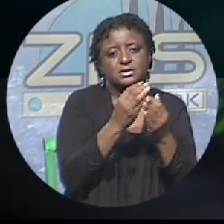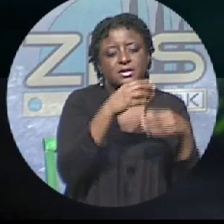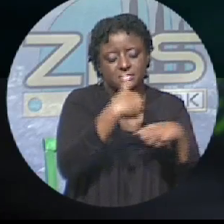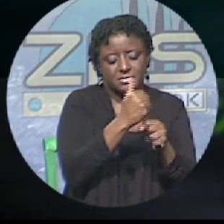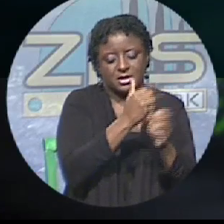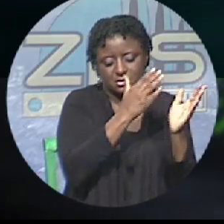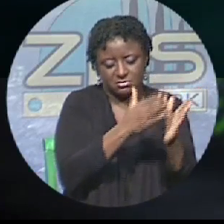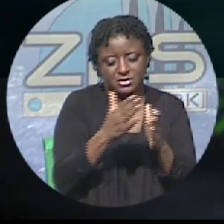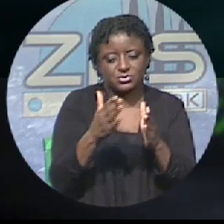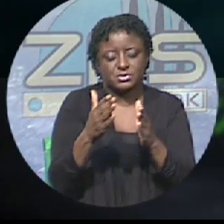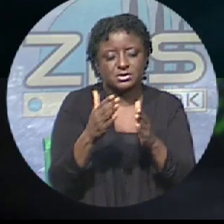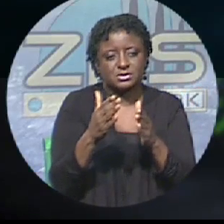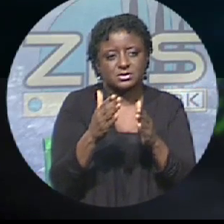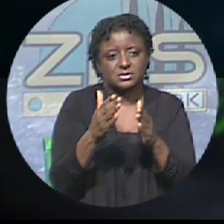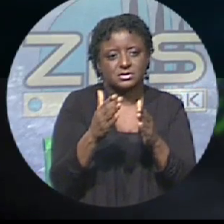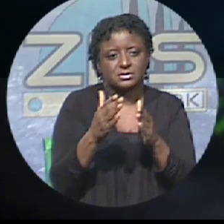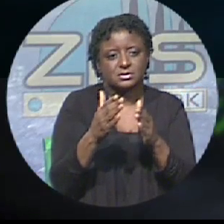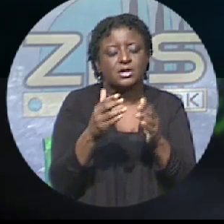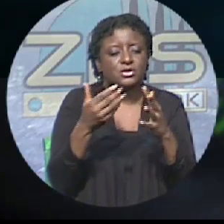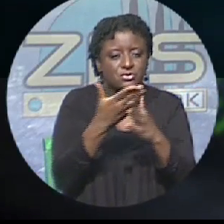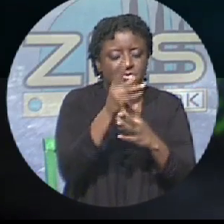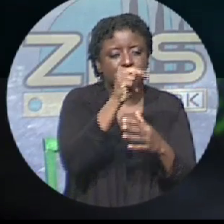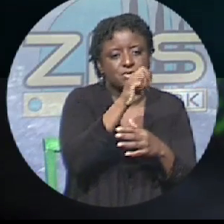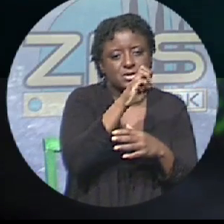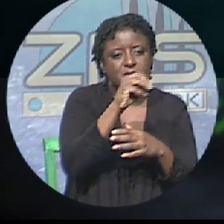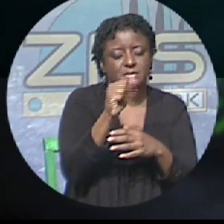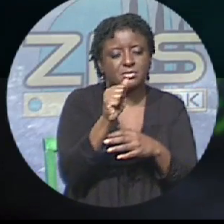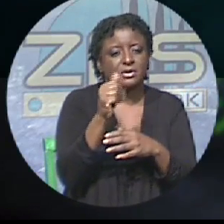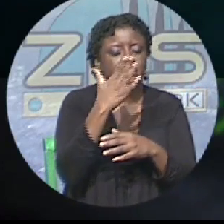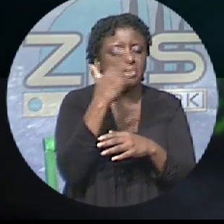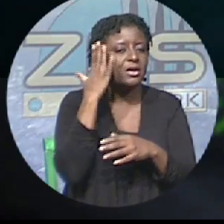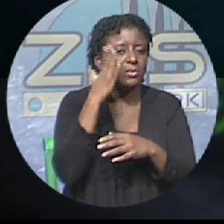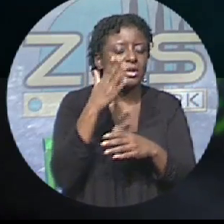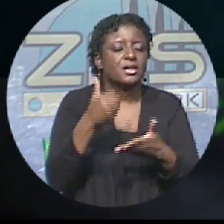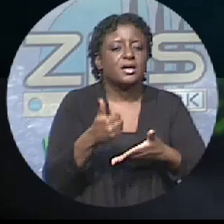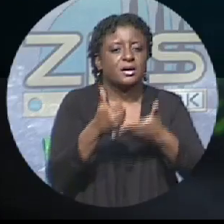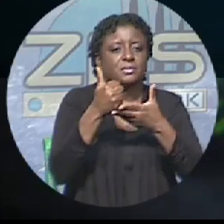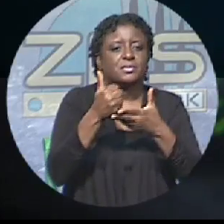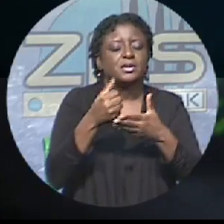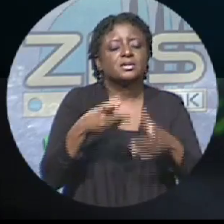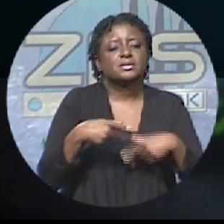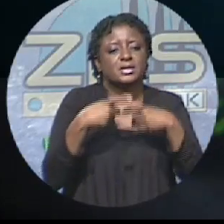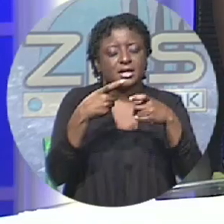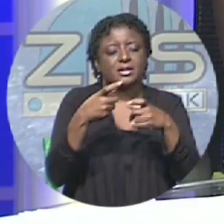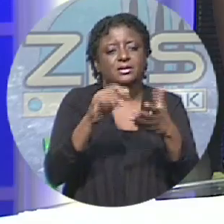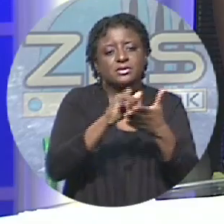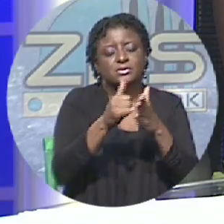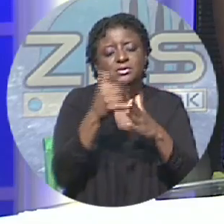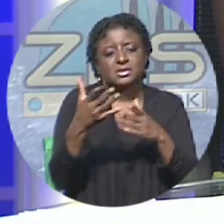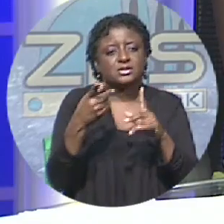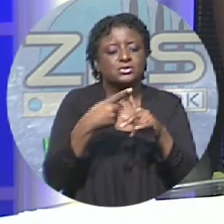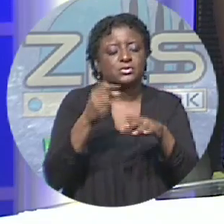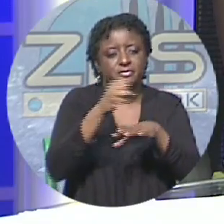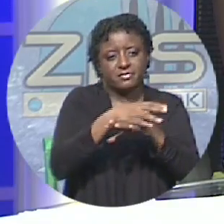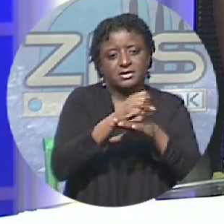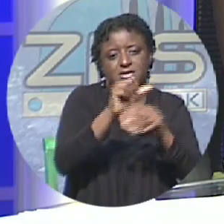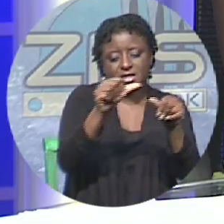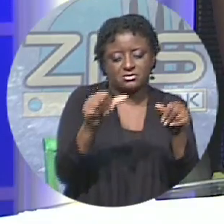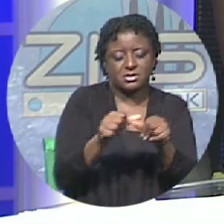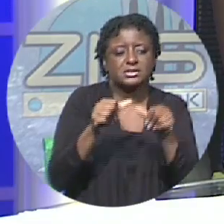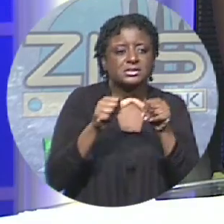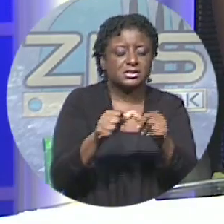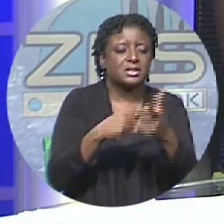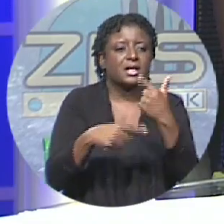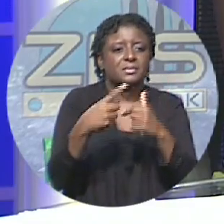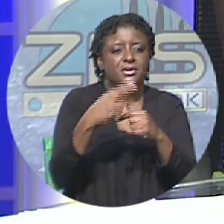NEMA. NEMA will assist us in getting those items to the affected areas. And still to come, we'll